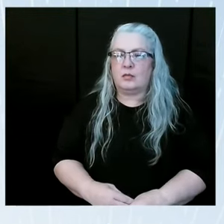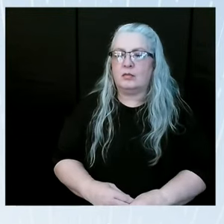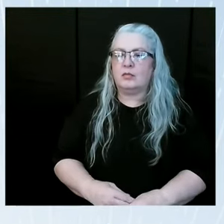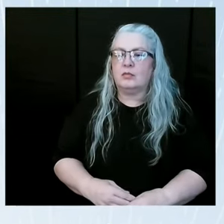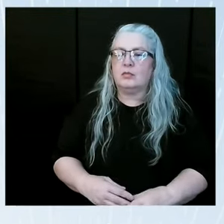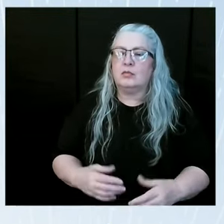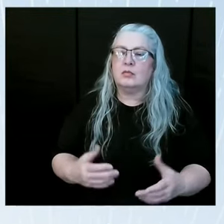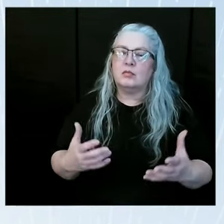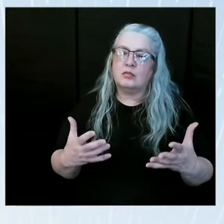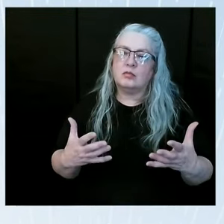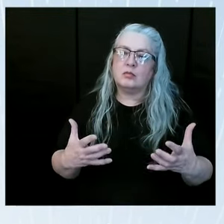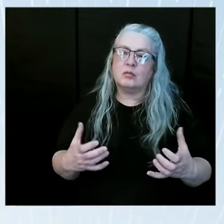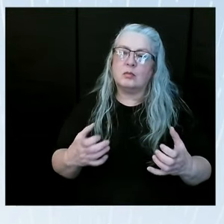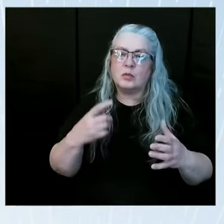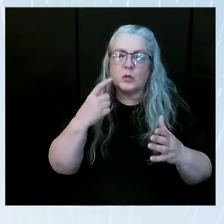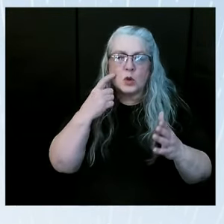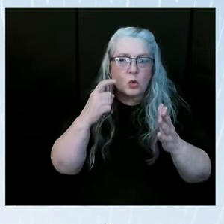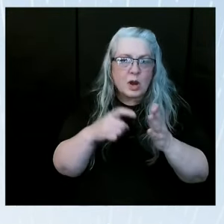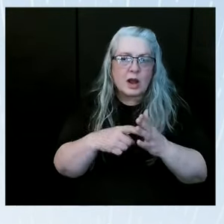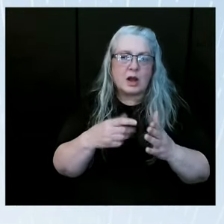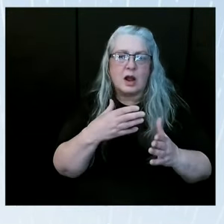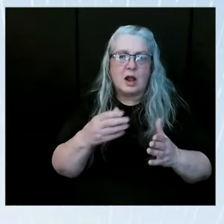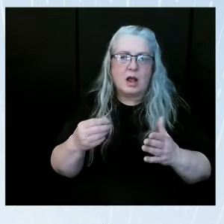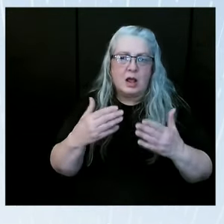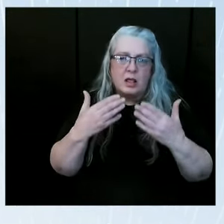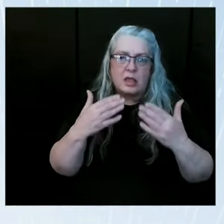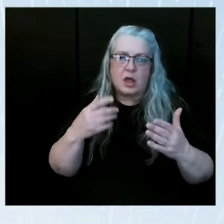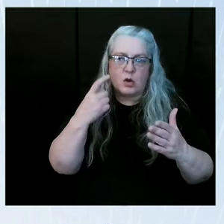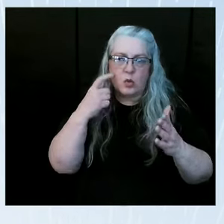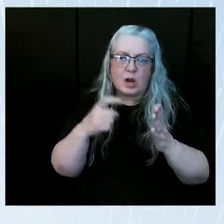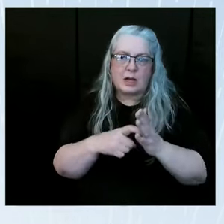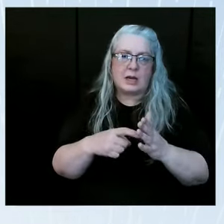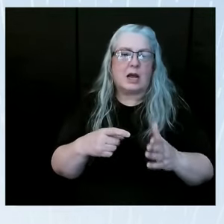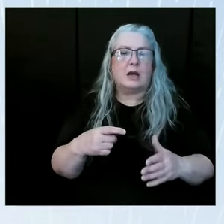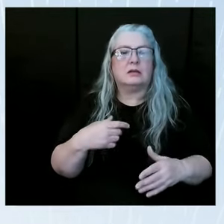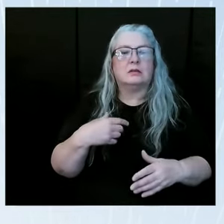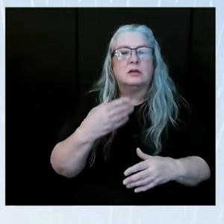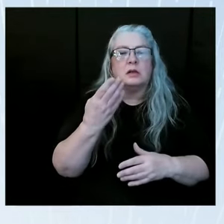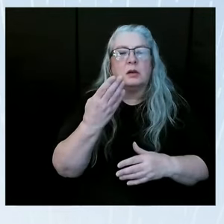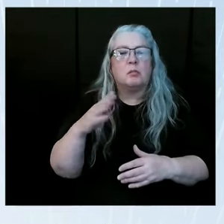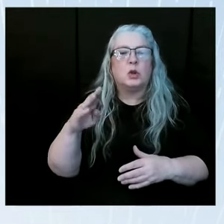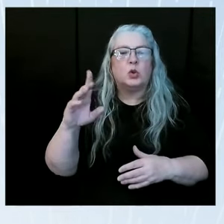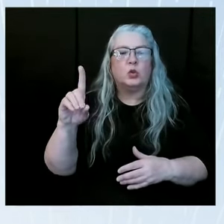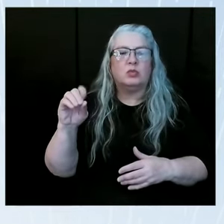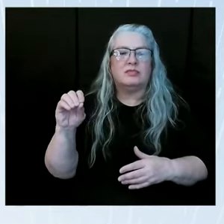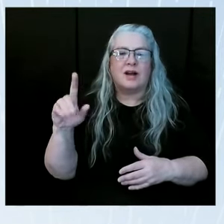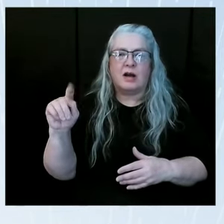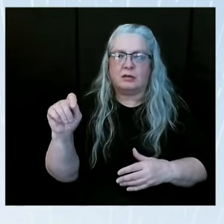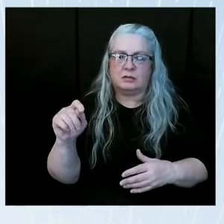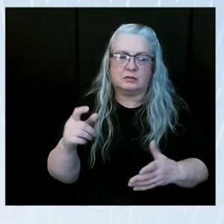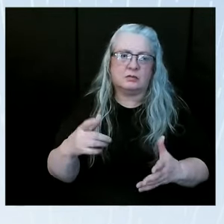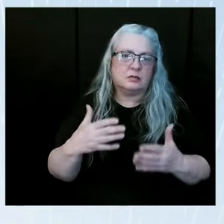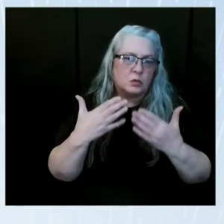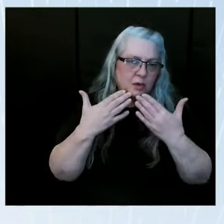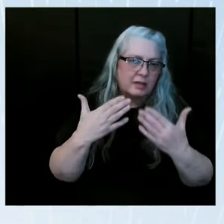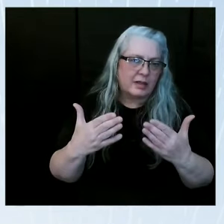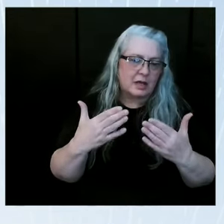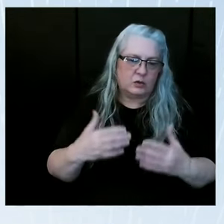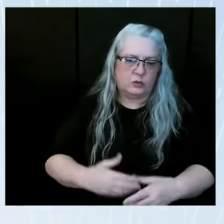the tremendous work underlying it. A few weeks ago, I traveled to our